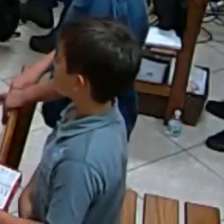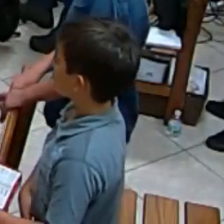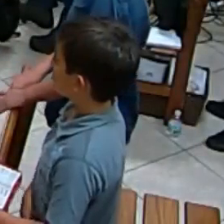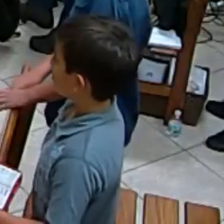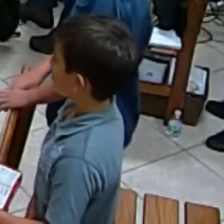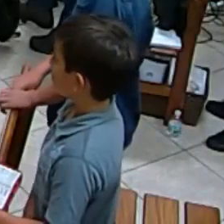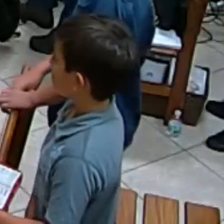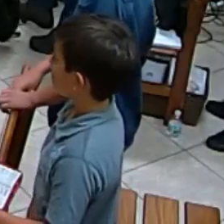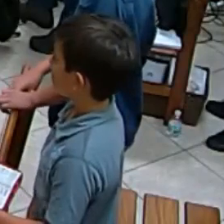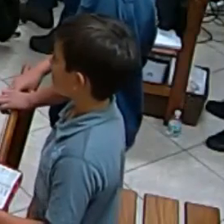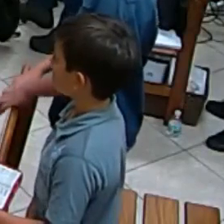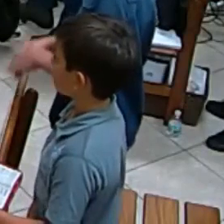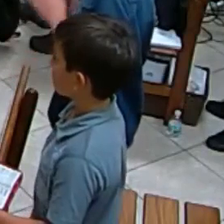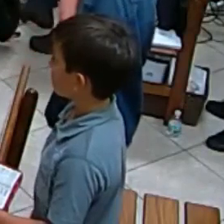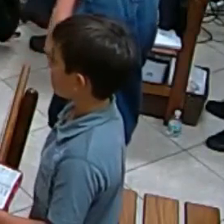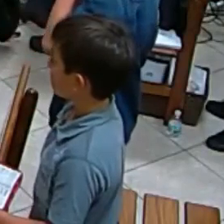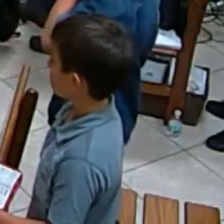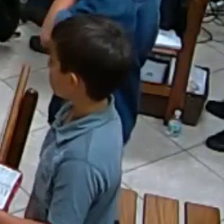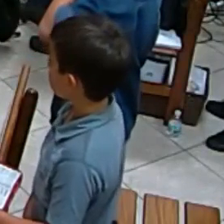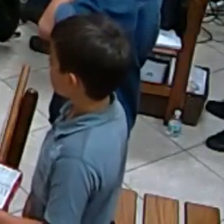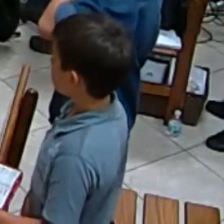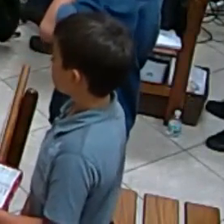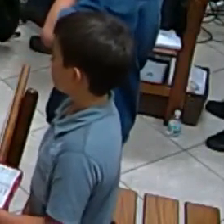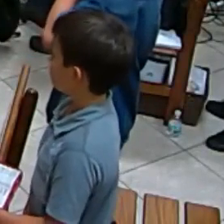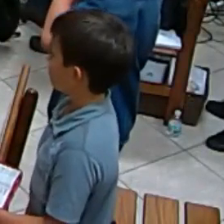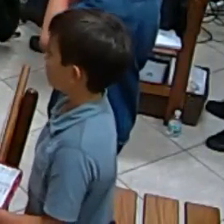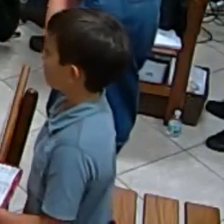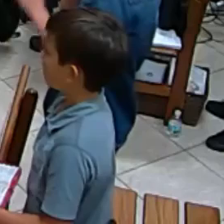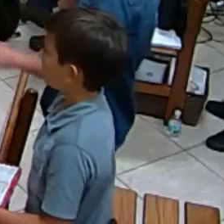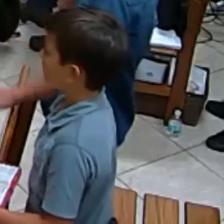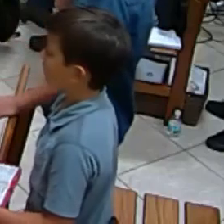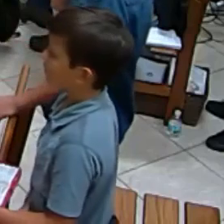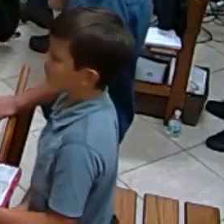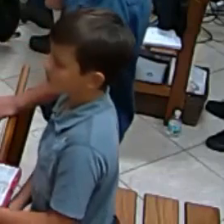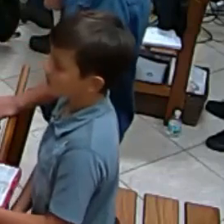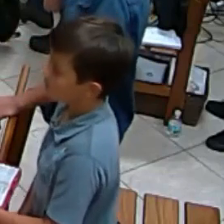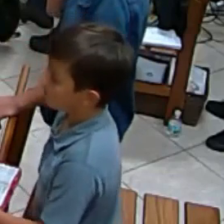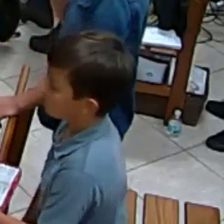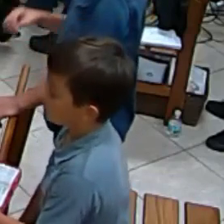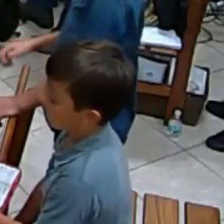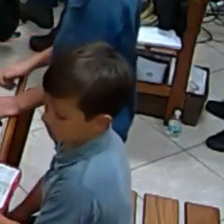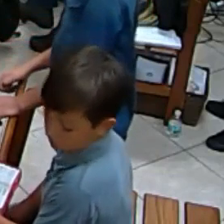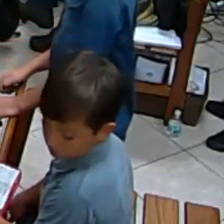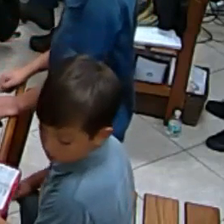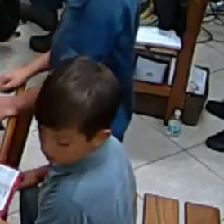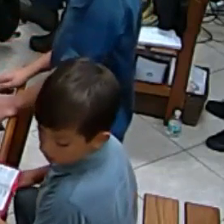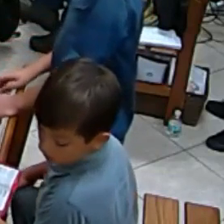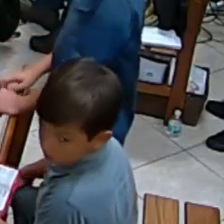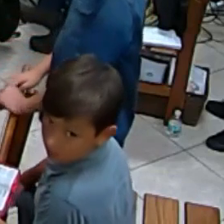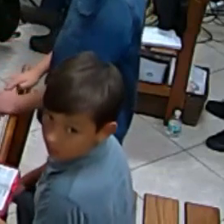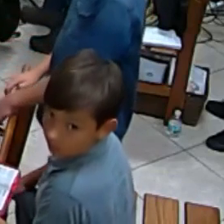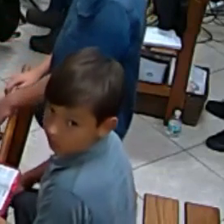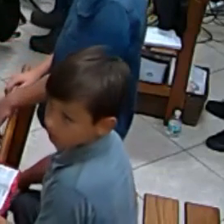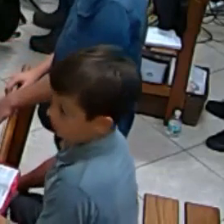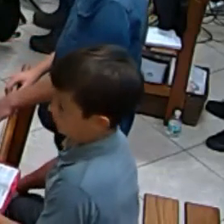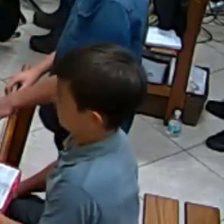to Jesus. We're going to pray for the youth. The Lord has revealed that we pray